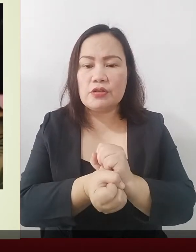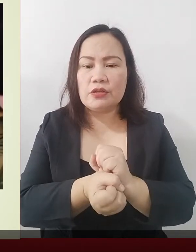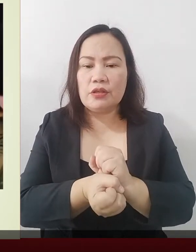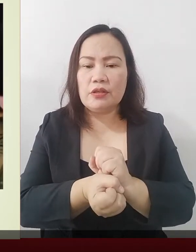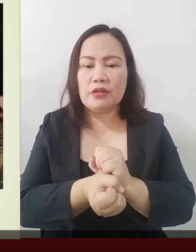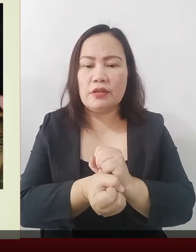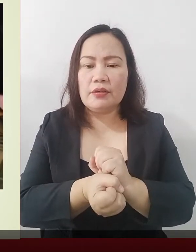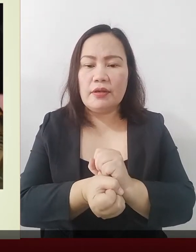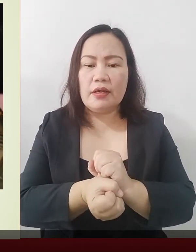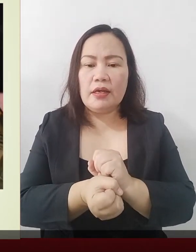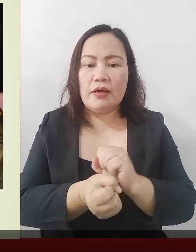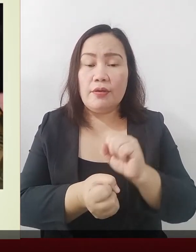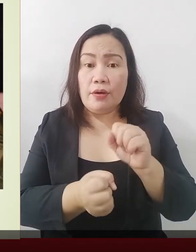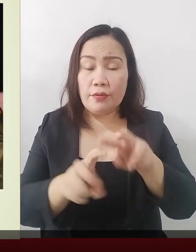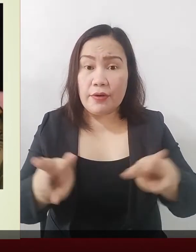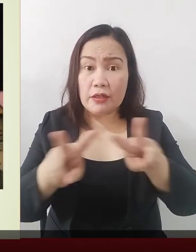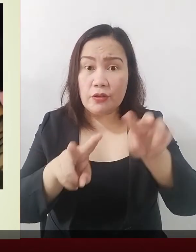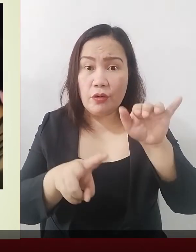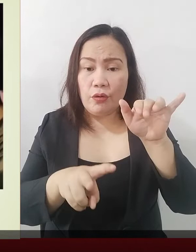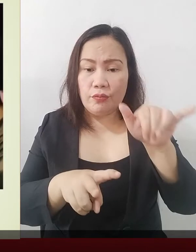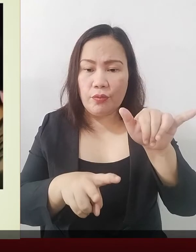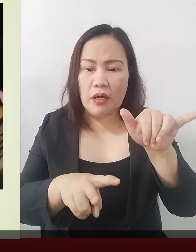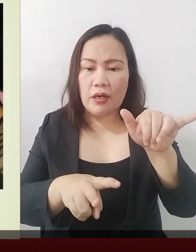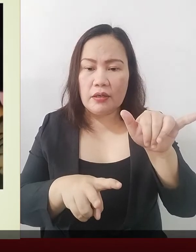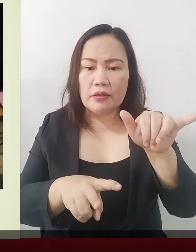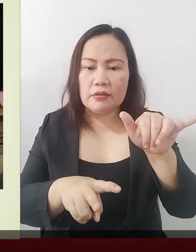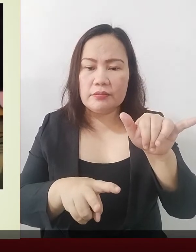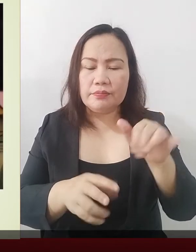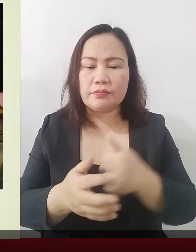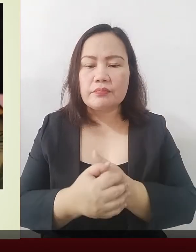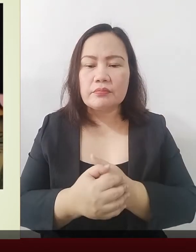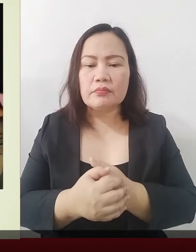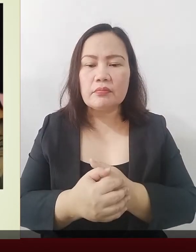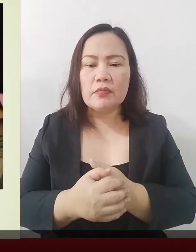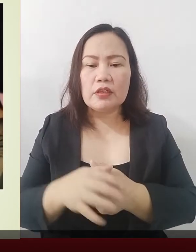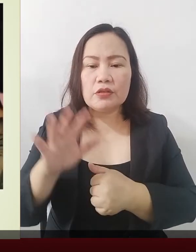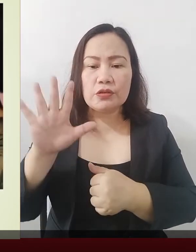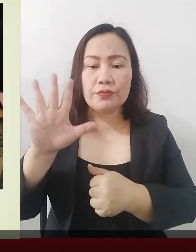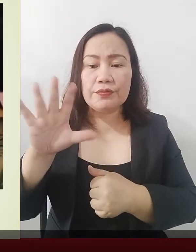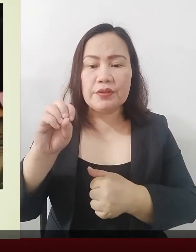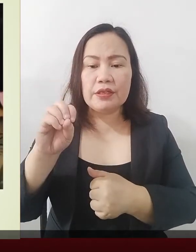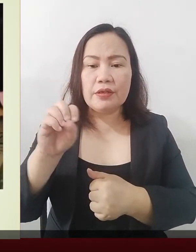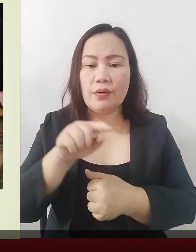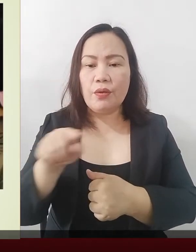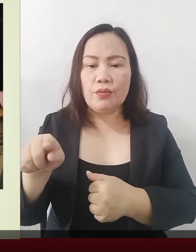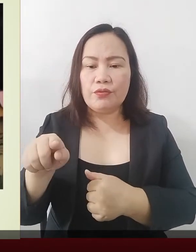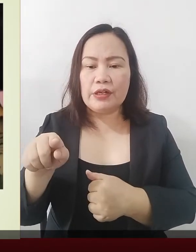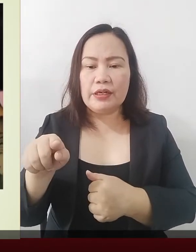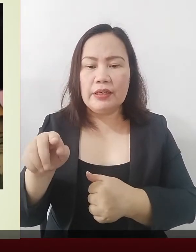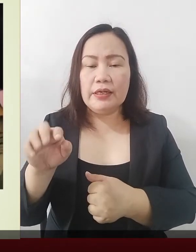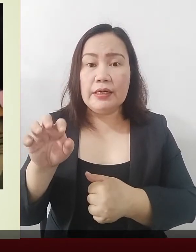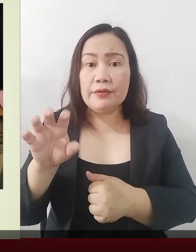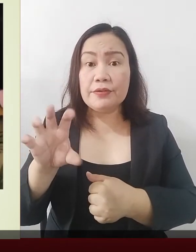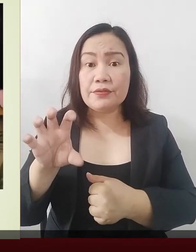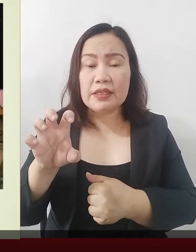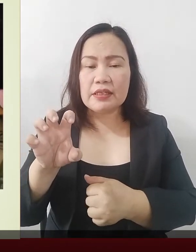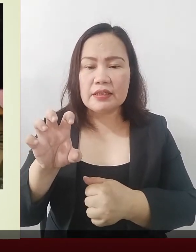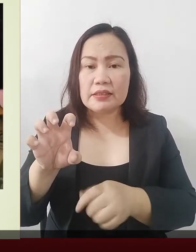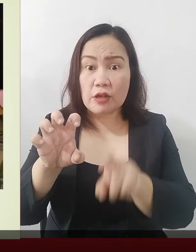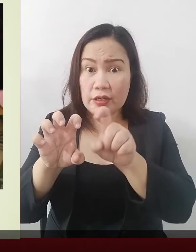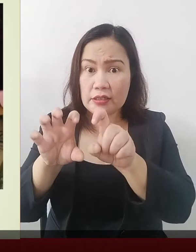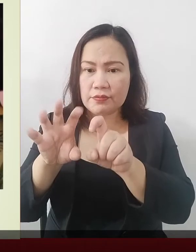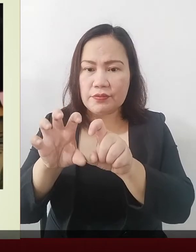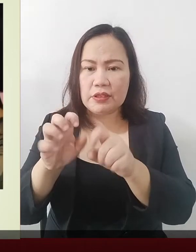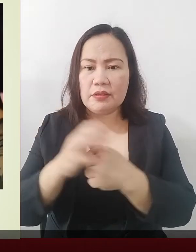the value of x to this equation, so it will be 50 over 15. So y sub